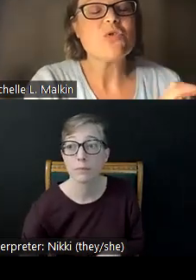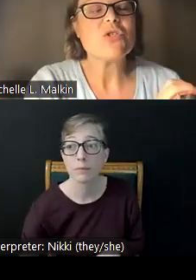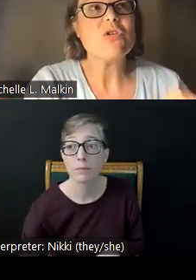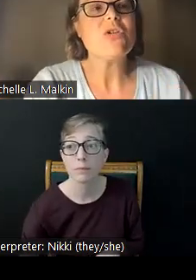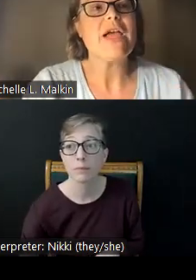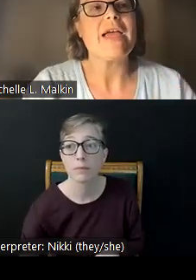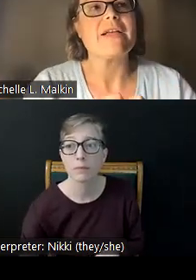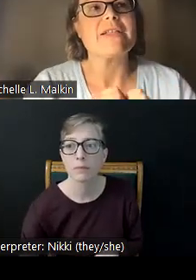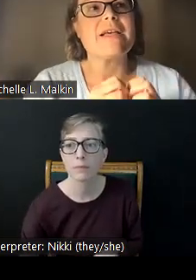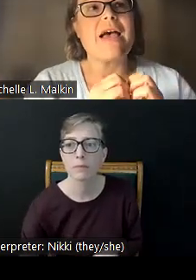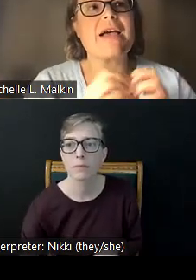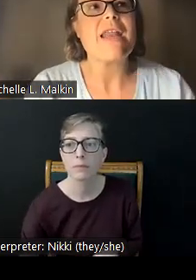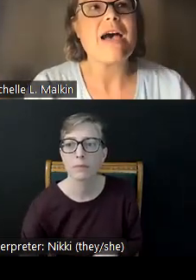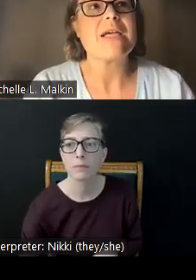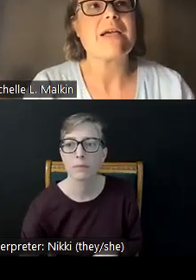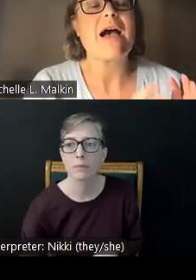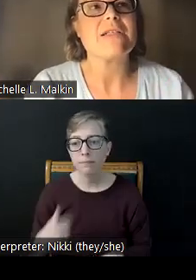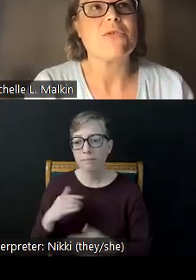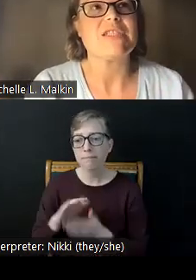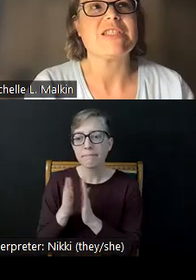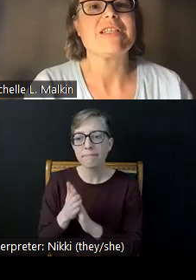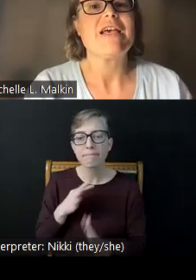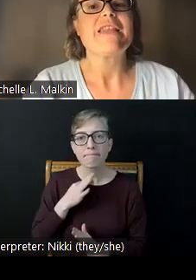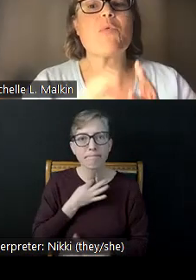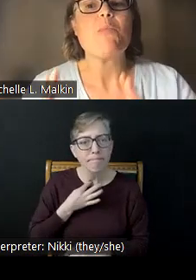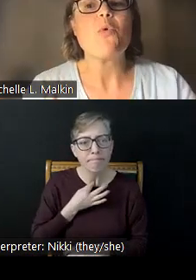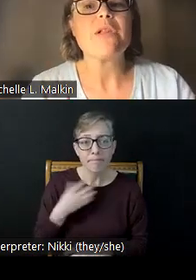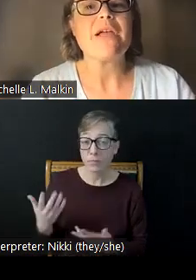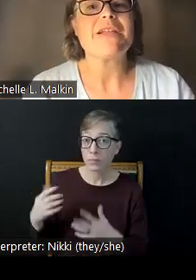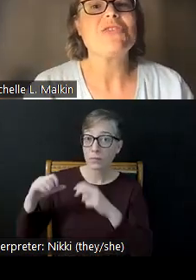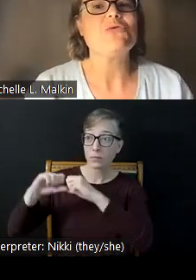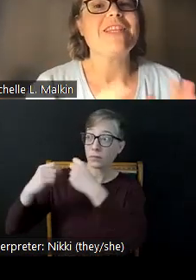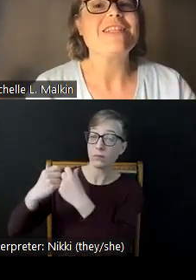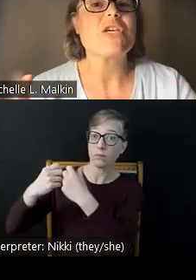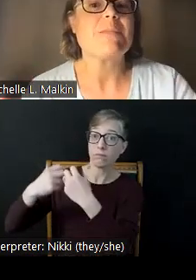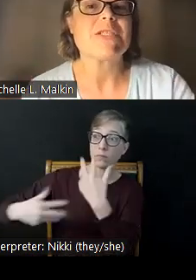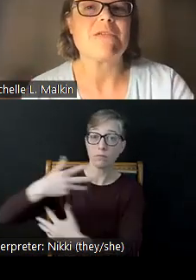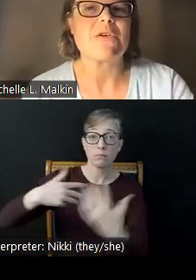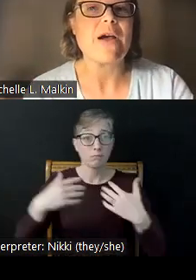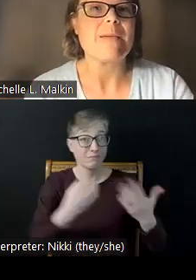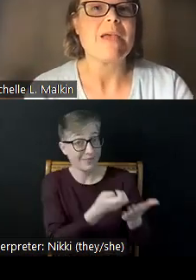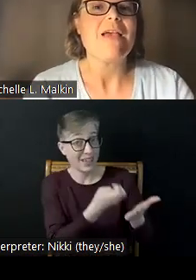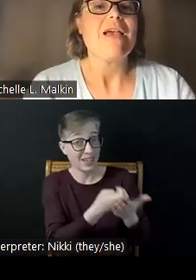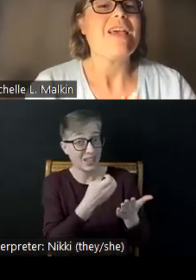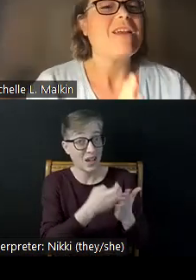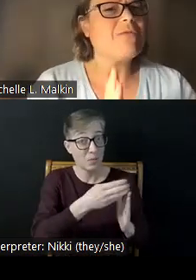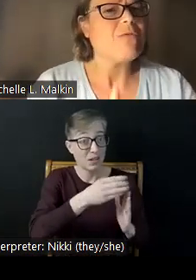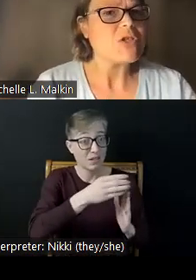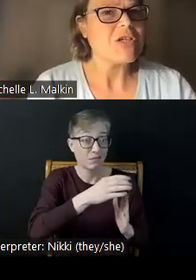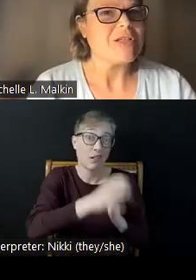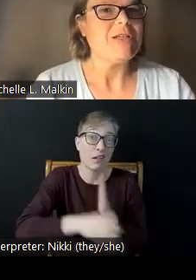those social and economic consequences that were more likely to lead to commission of crime?